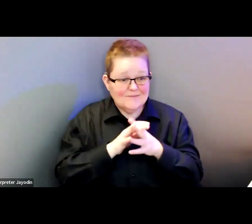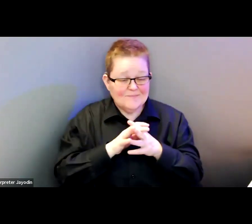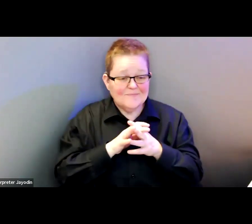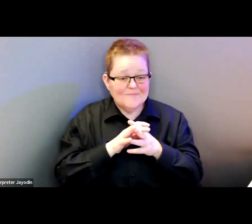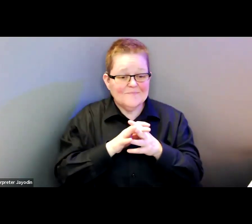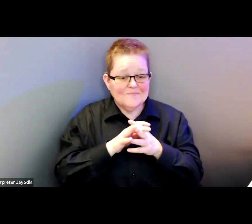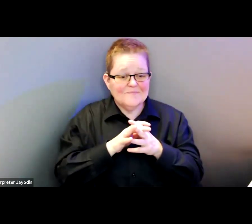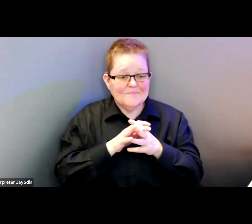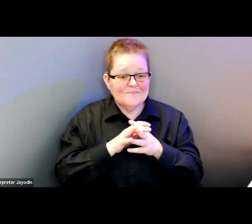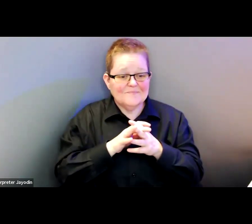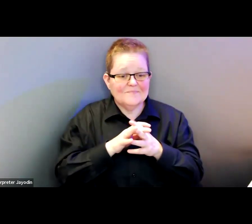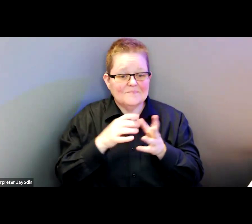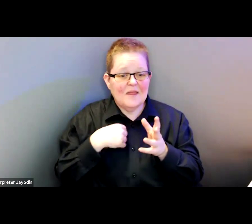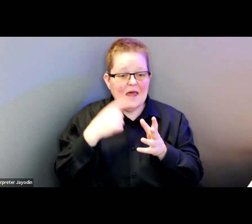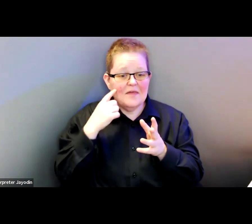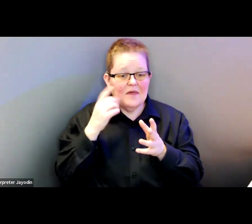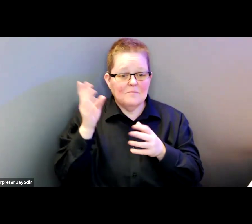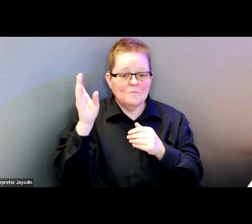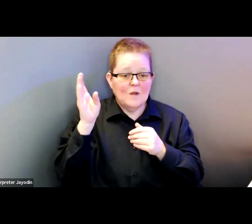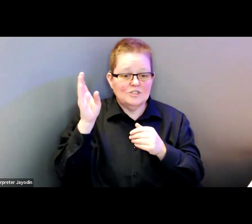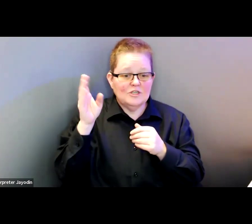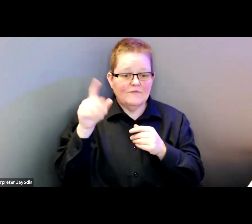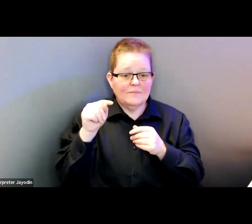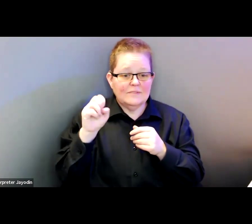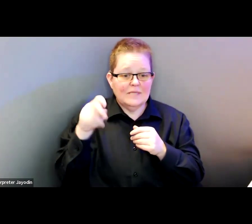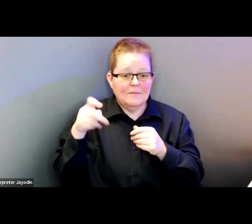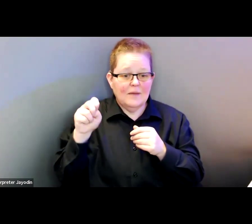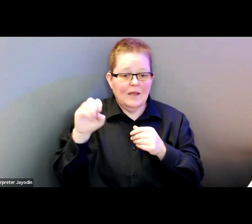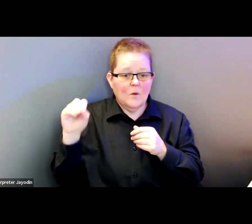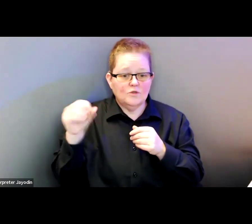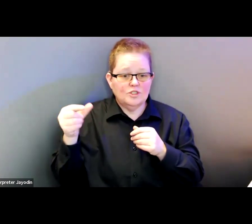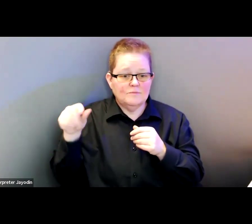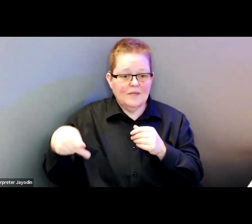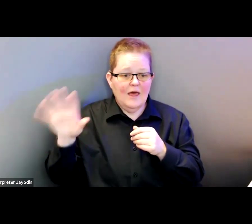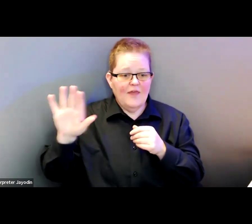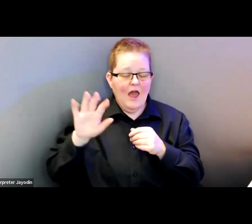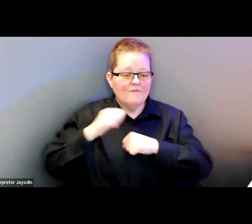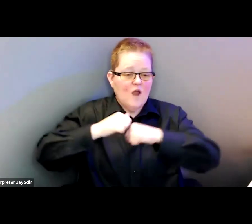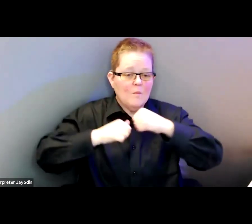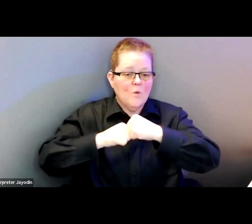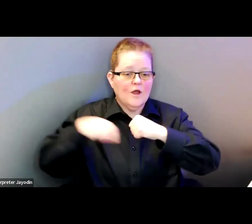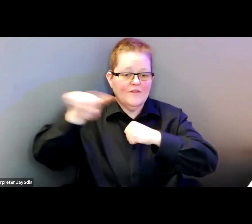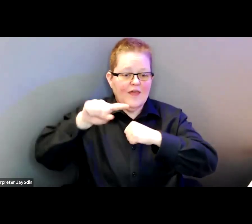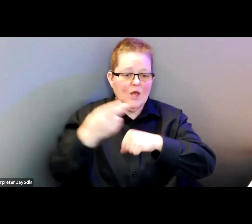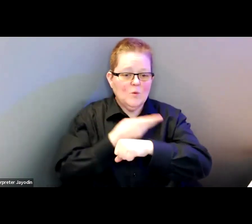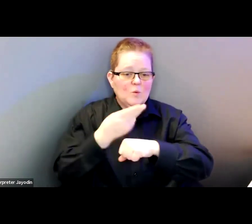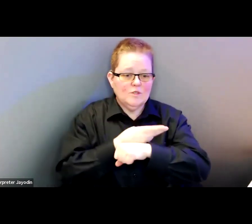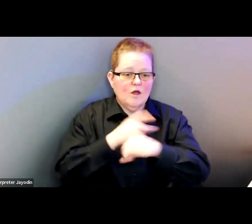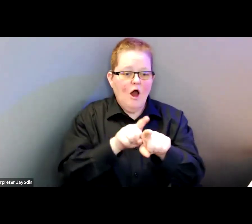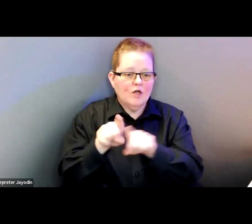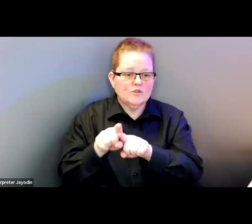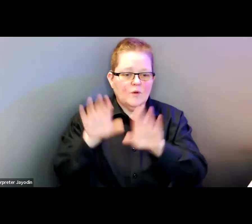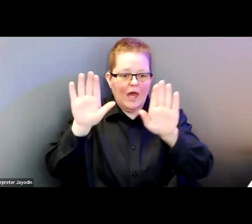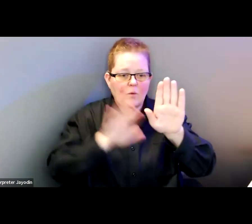presentation from Pepe at OGP was really helpful in the framework that they use. Also, the quadrant approach that Karina had talked about